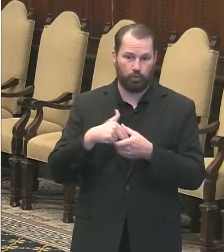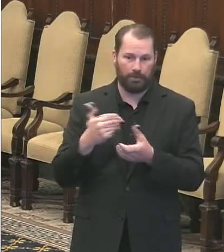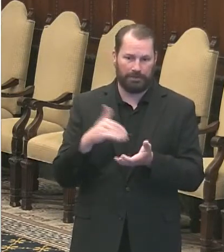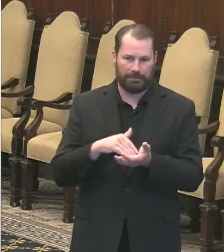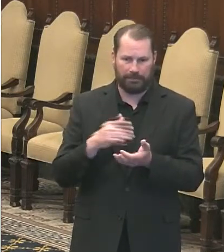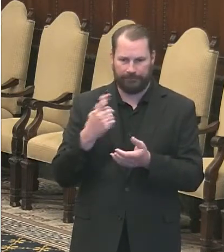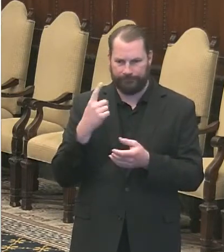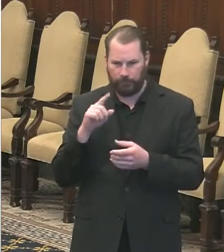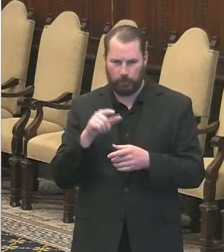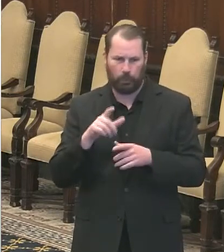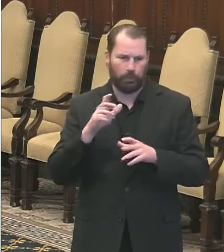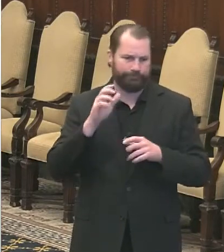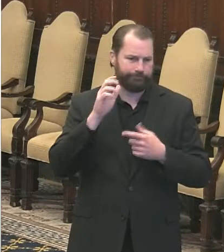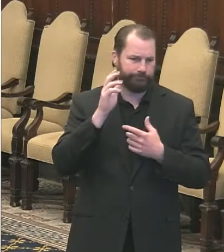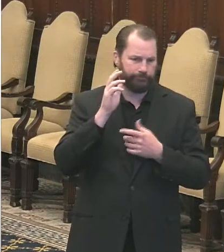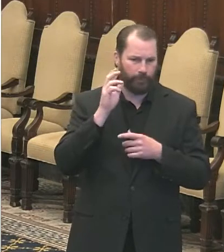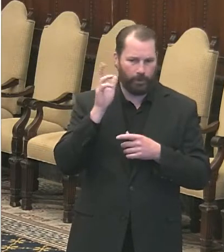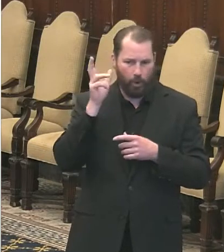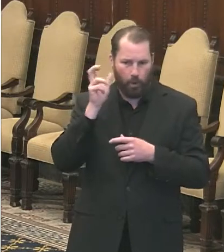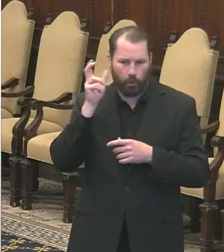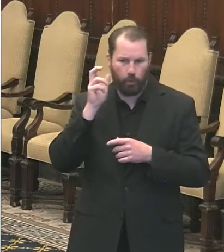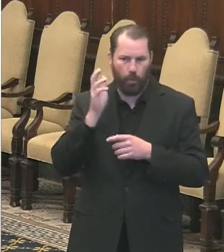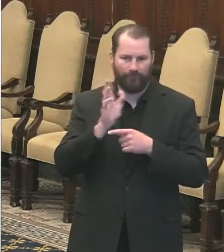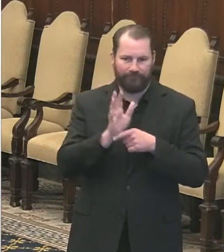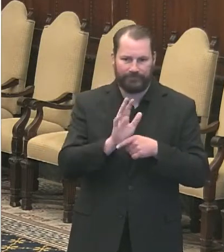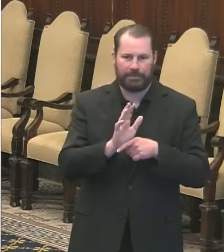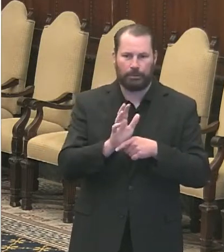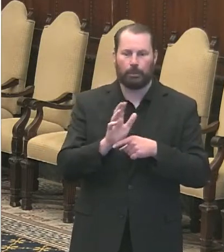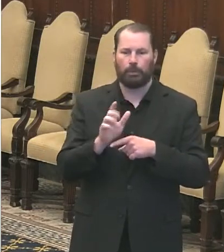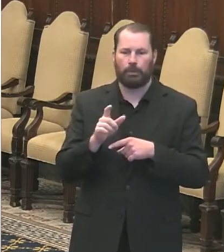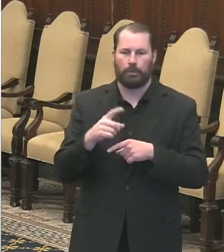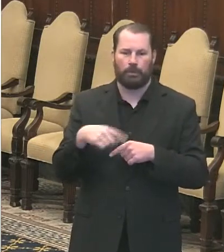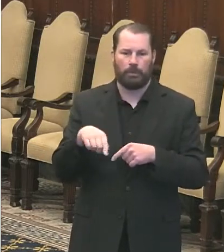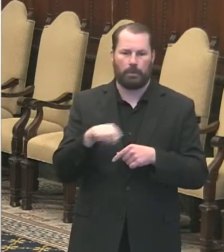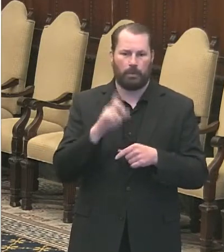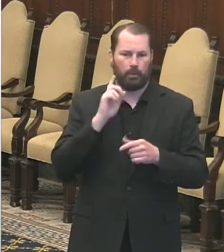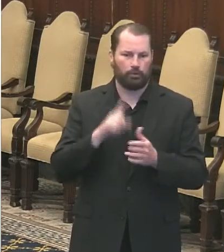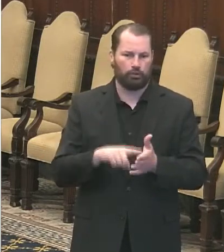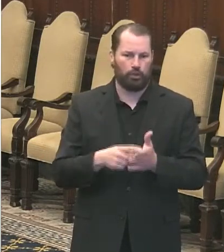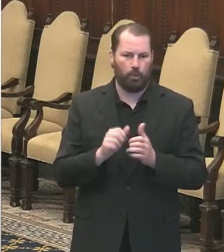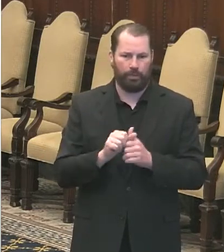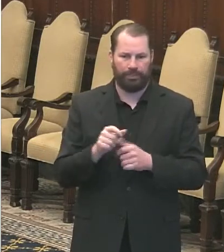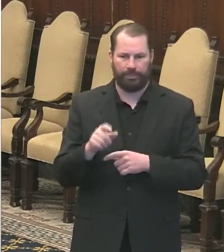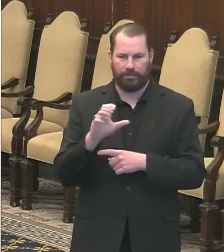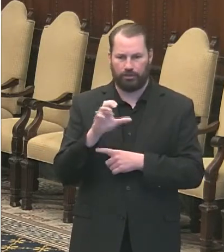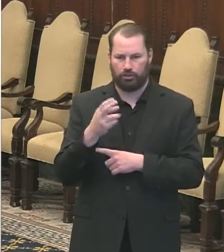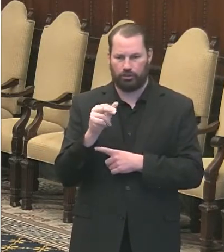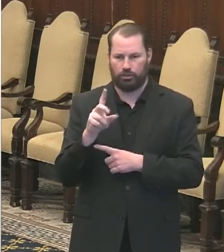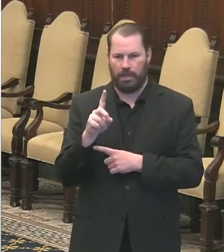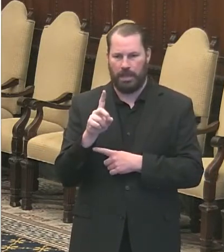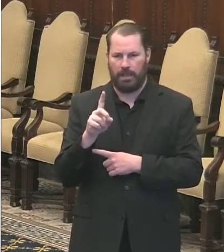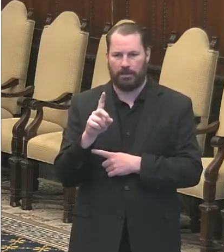And we will begin with Chad Perdelli at 6 ABC.